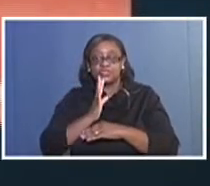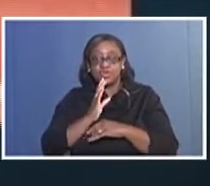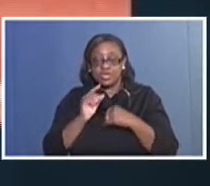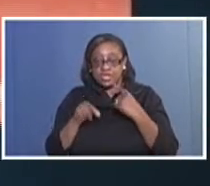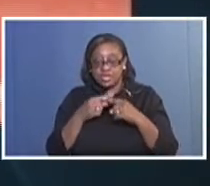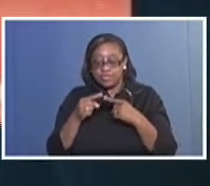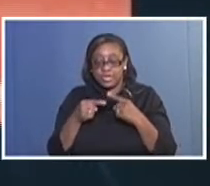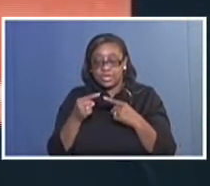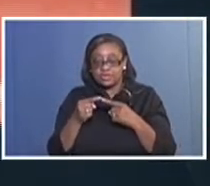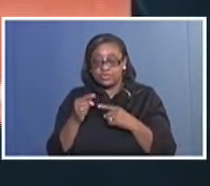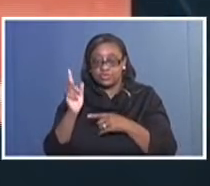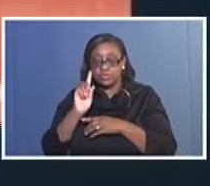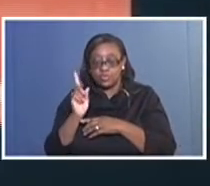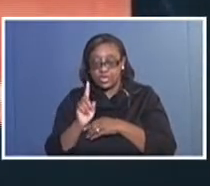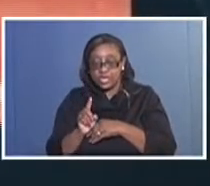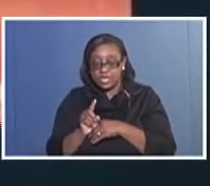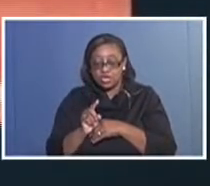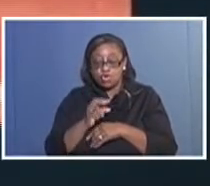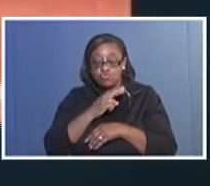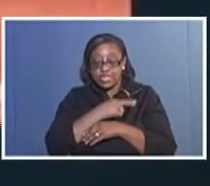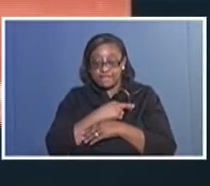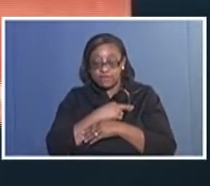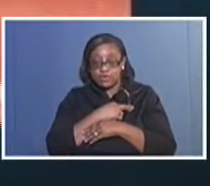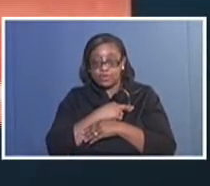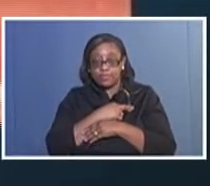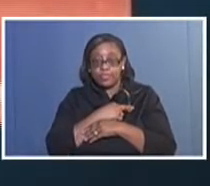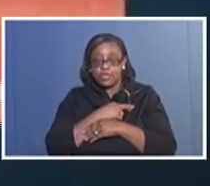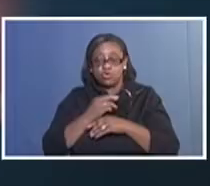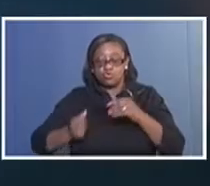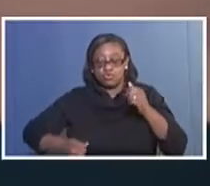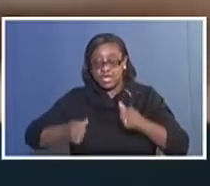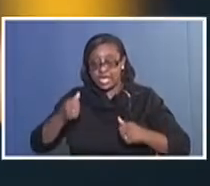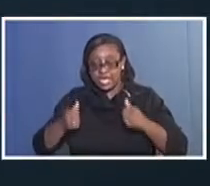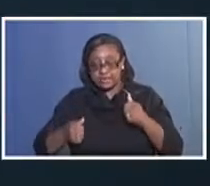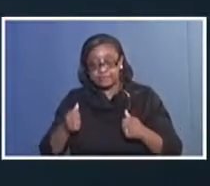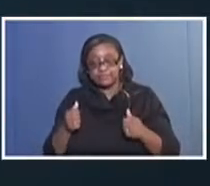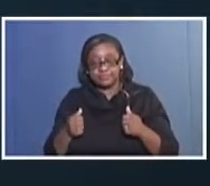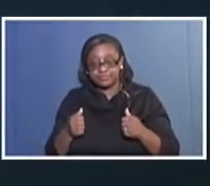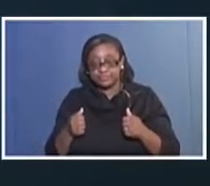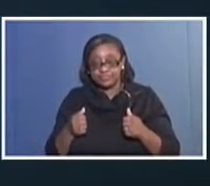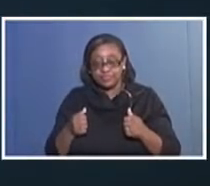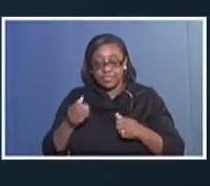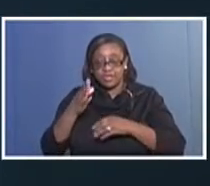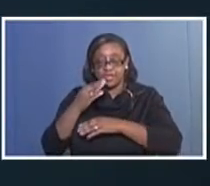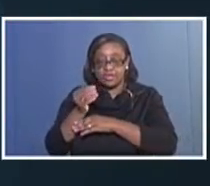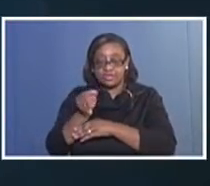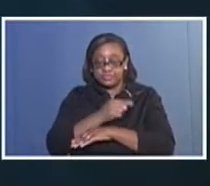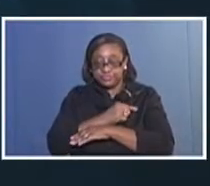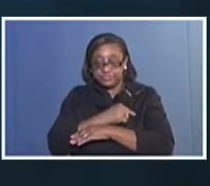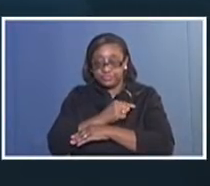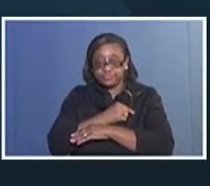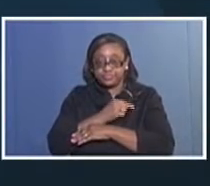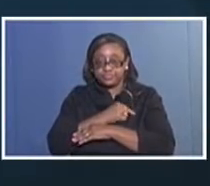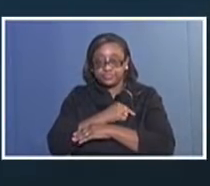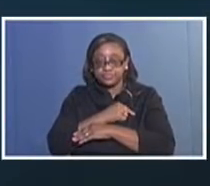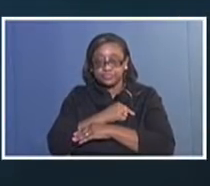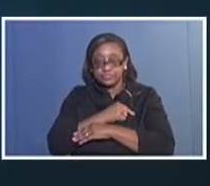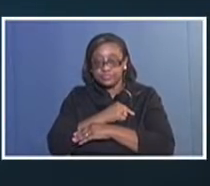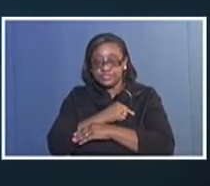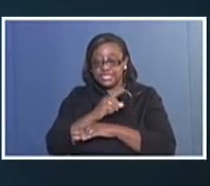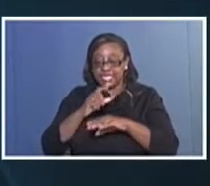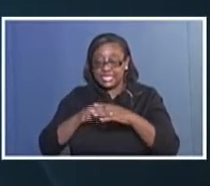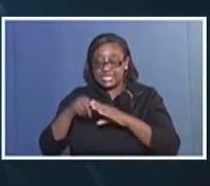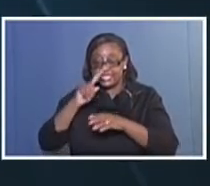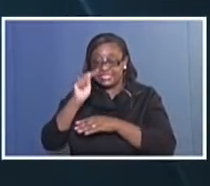Tania Gaither, and Alexis Tilford Rutherford all competed at the Charlie Thomas Invitational at the Gilliam Indoor Track Stadium in Byron College,